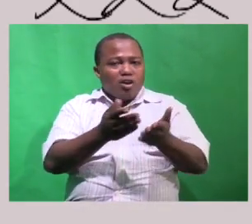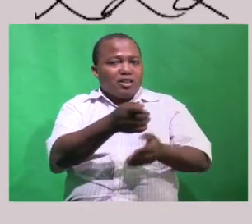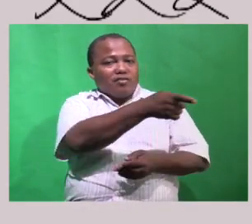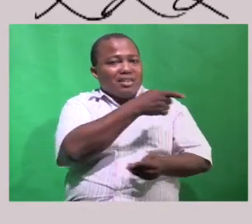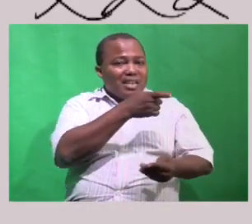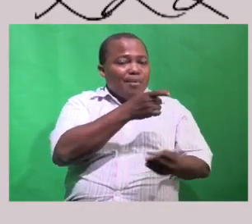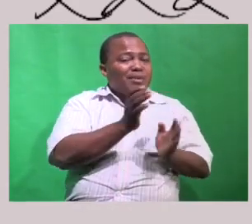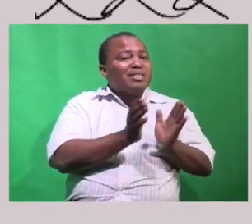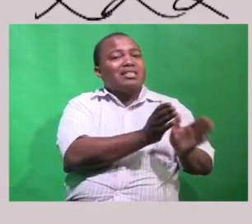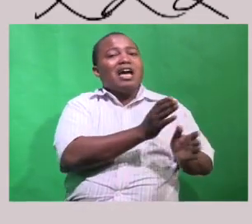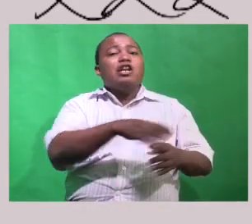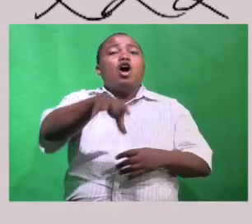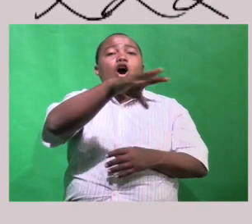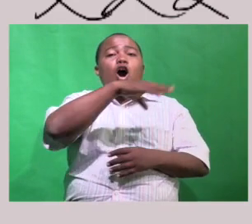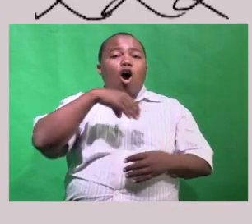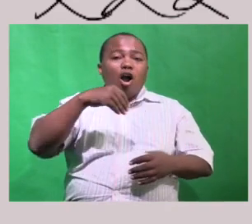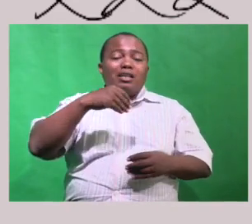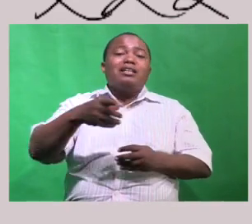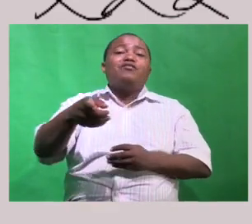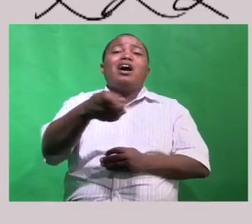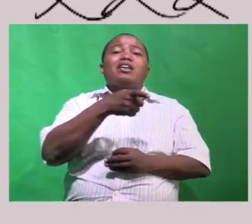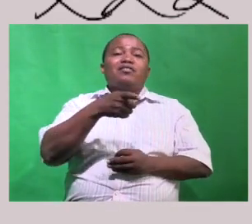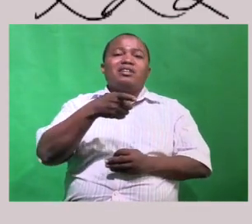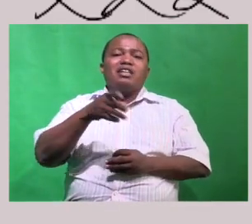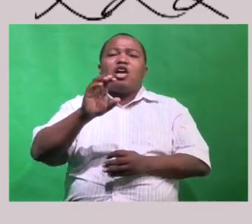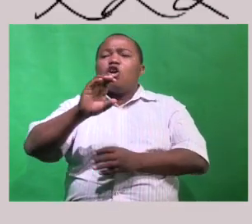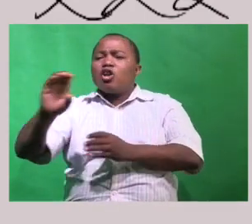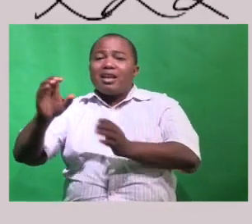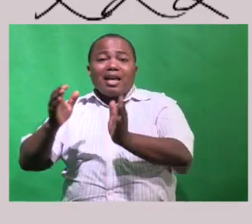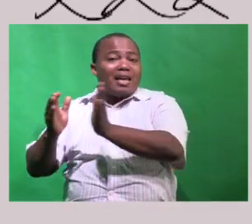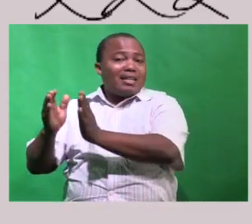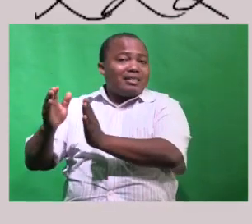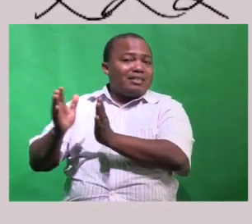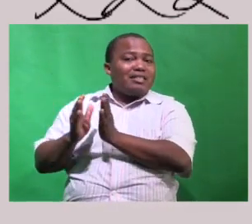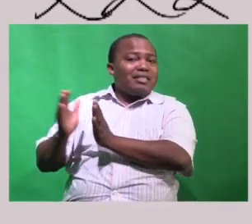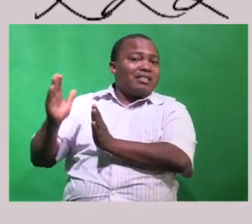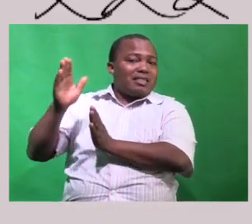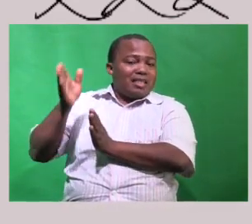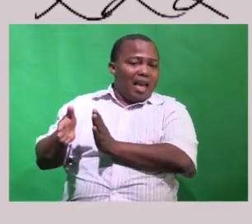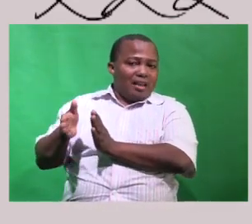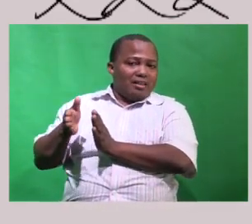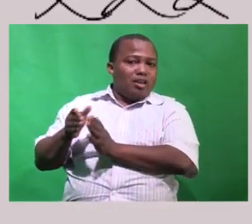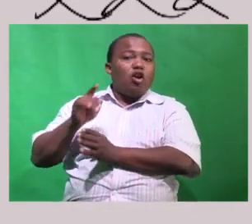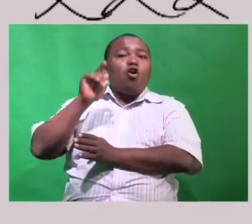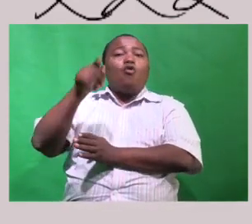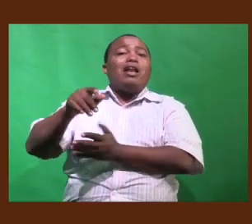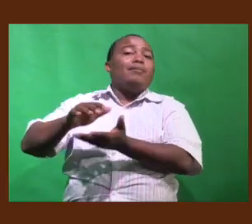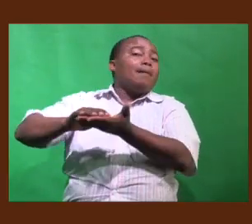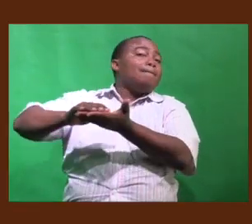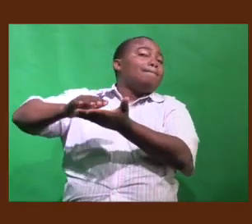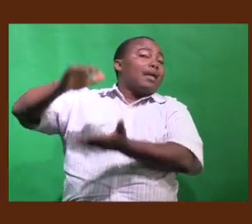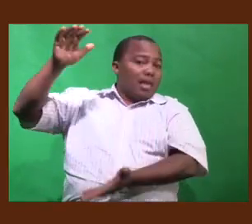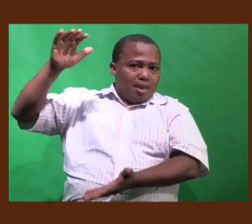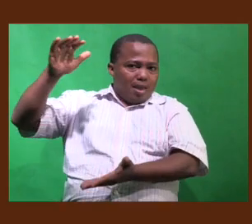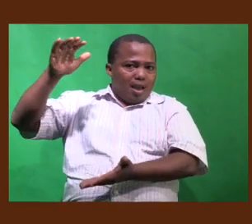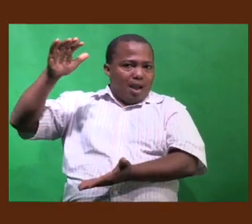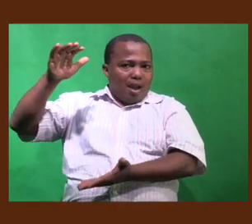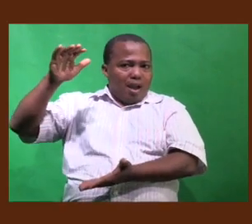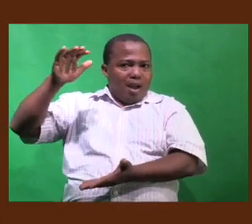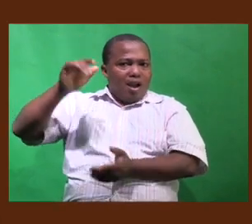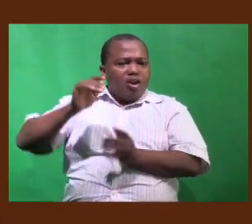Always for revenue, credit side will be bigger than to debit